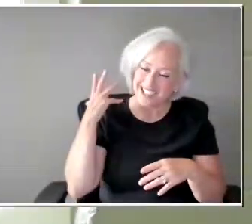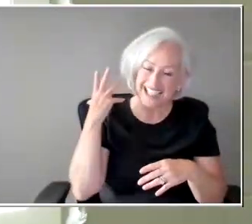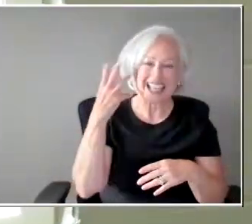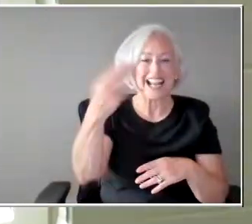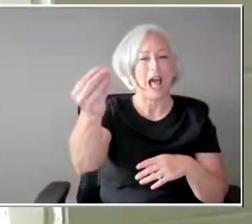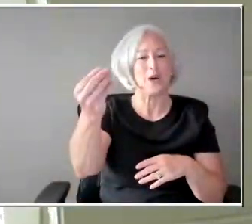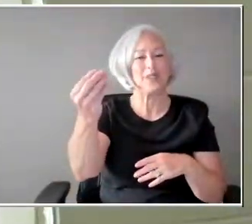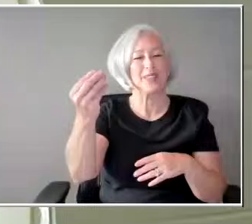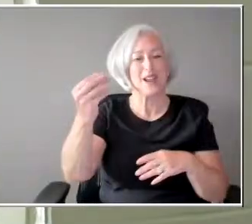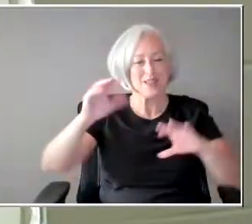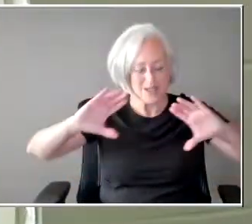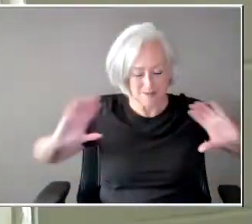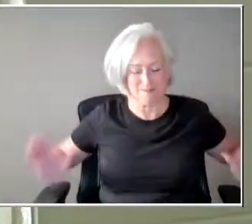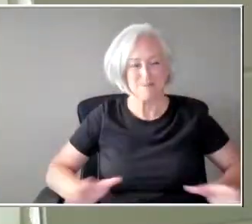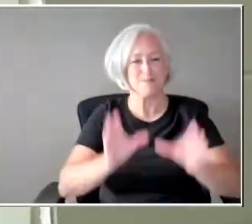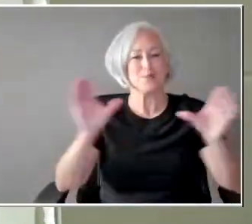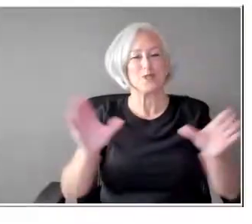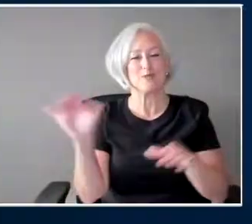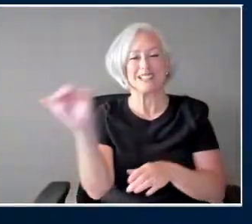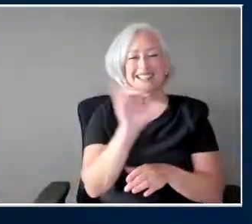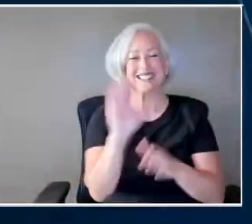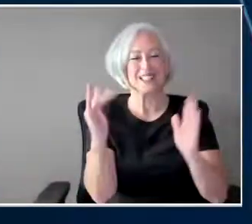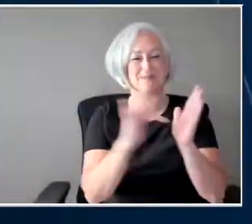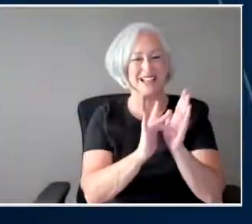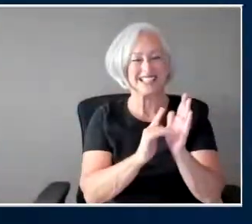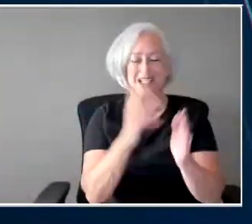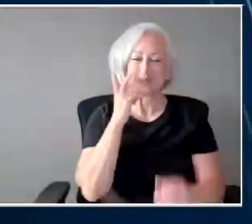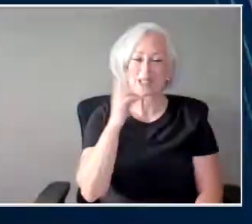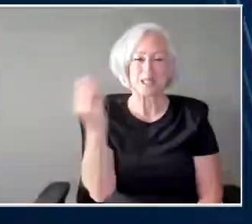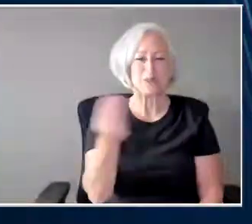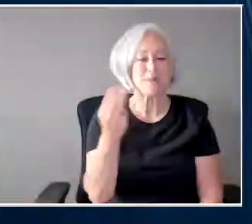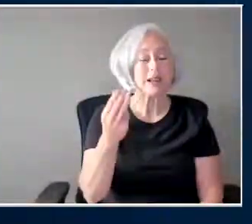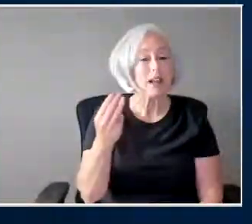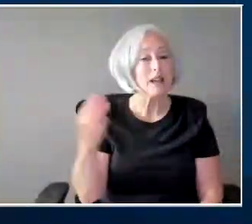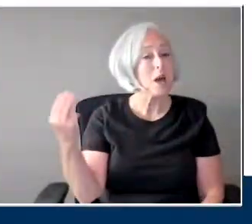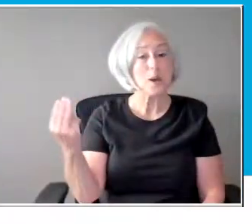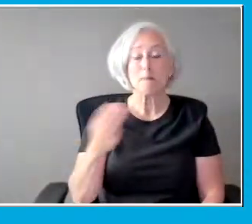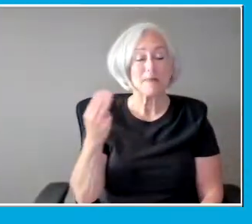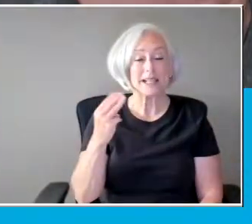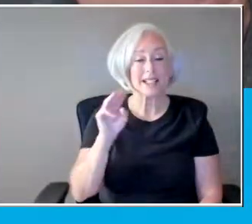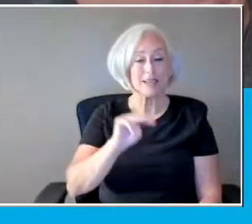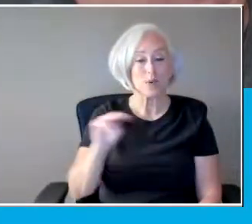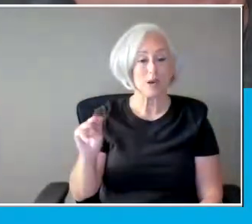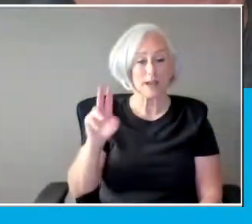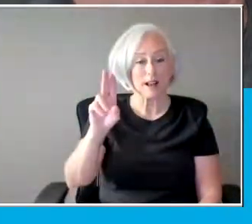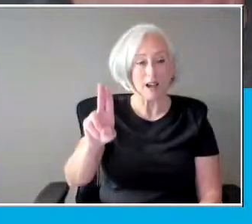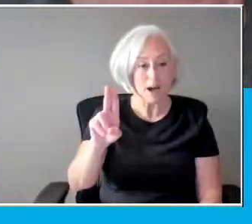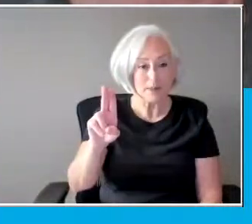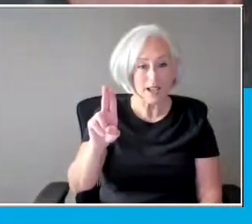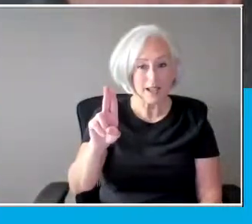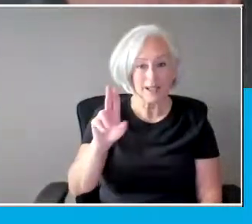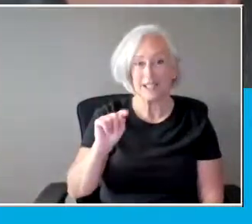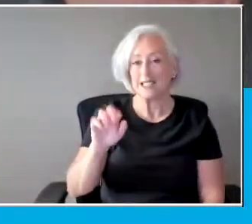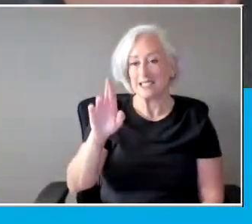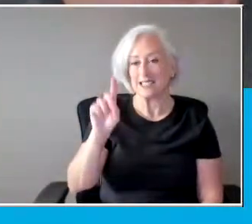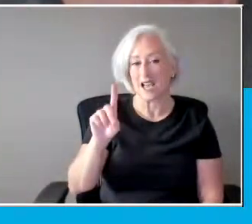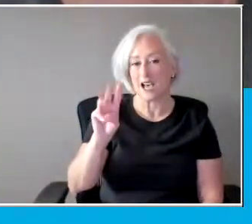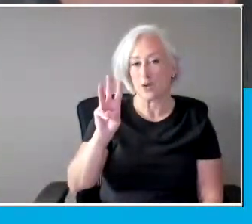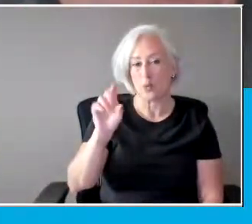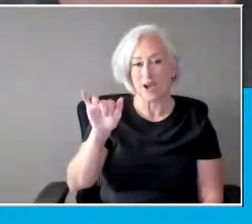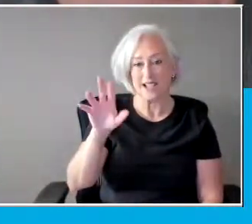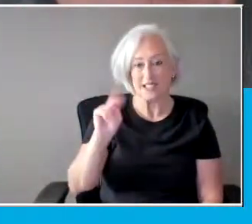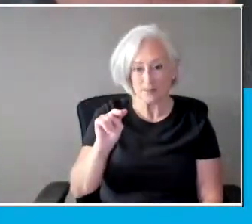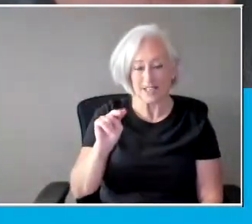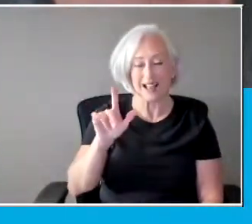movement as medicine. And we'll see you back here on Monday. Coming up Monday on the Morning Medical Update. When Todd Wiseman's lymphoma returned, his